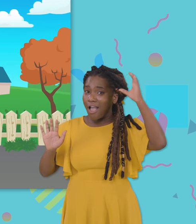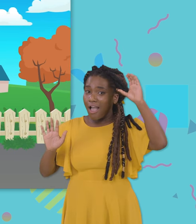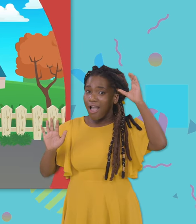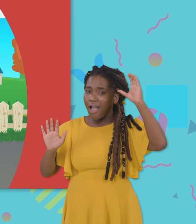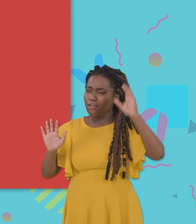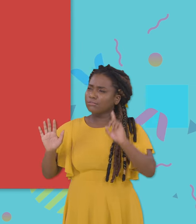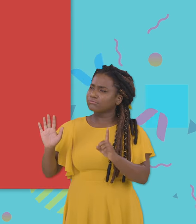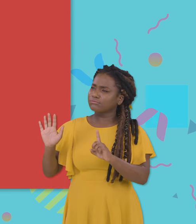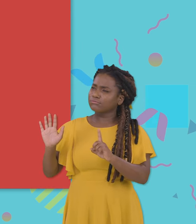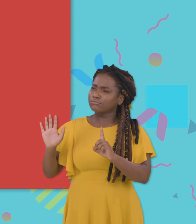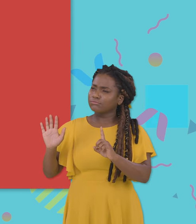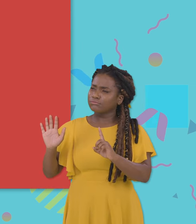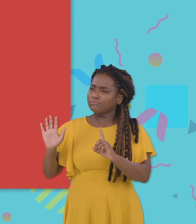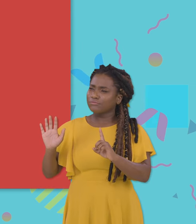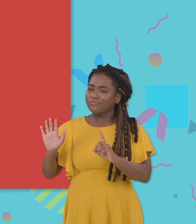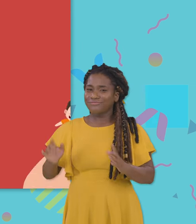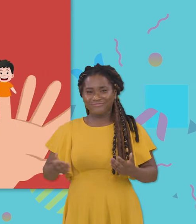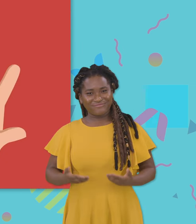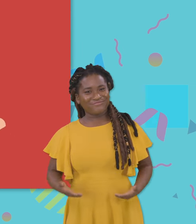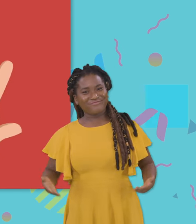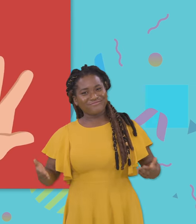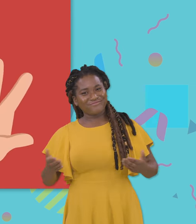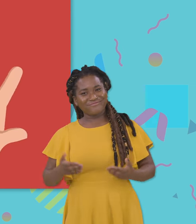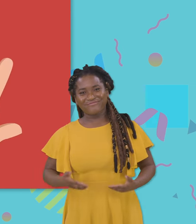Cousin Finger, where are you?